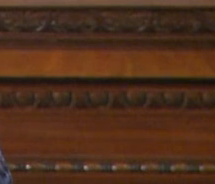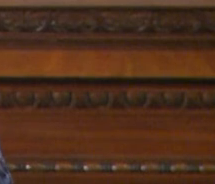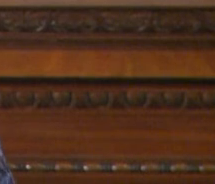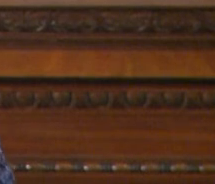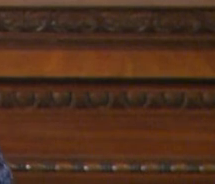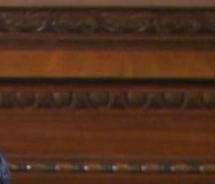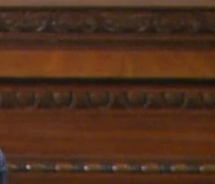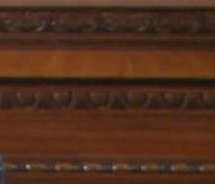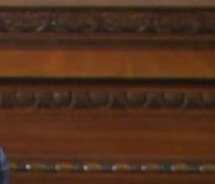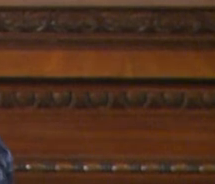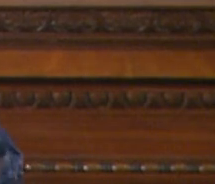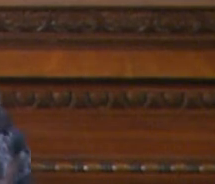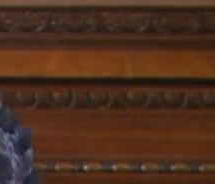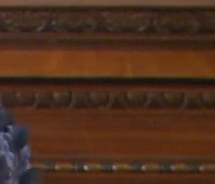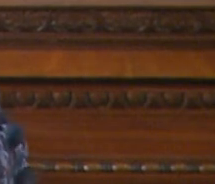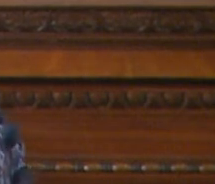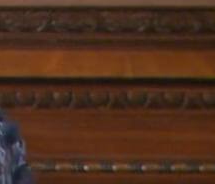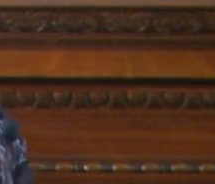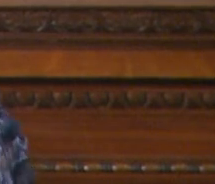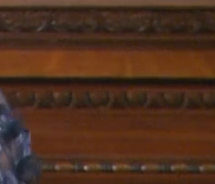the province: